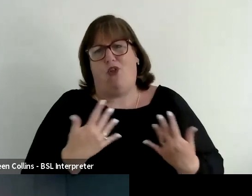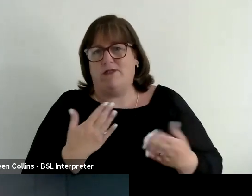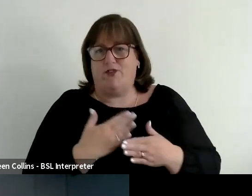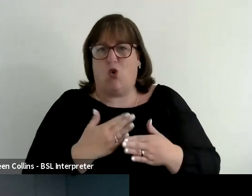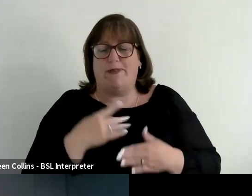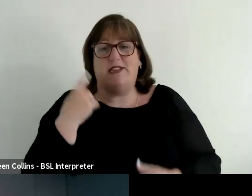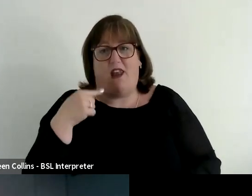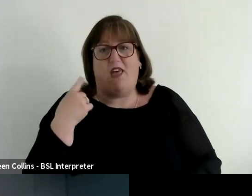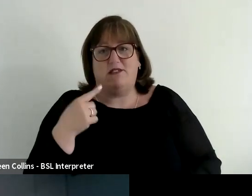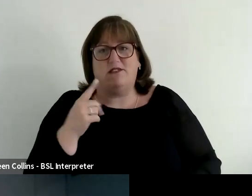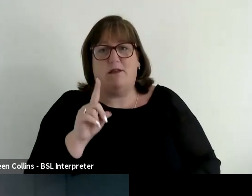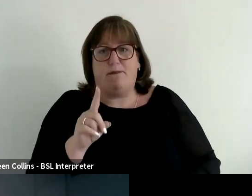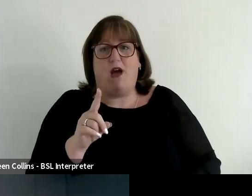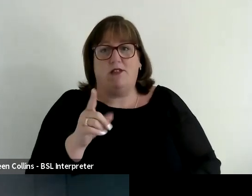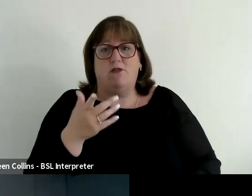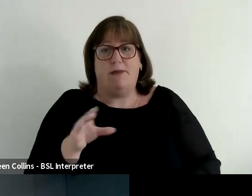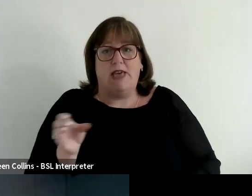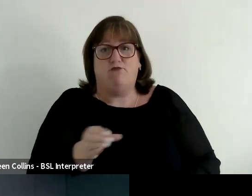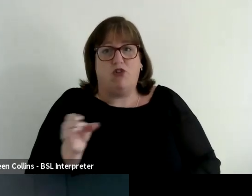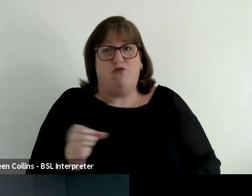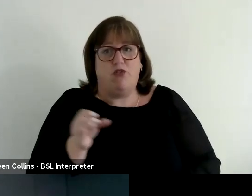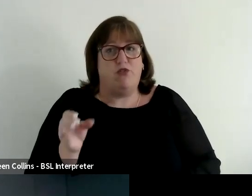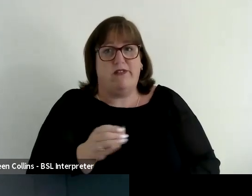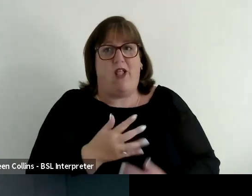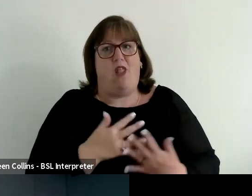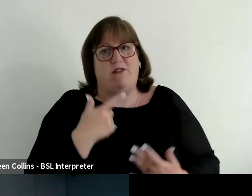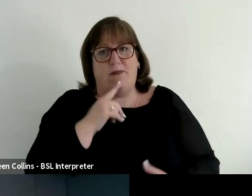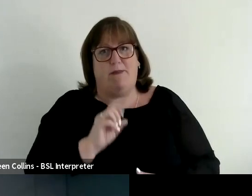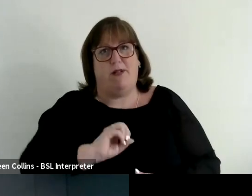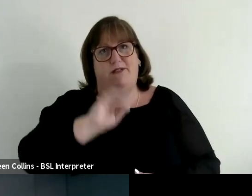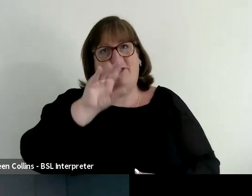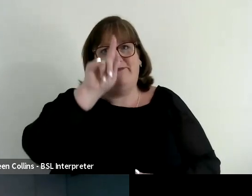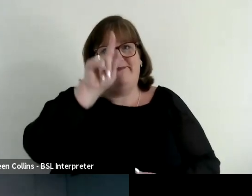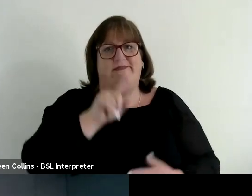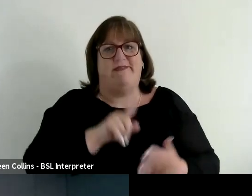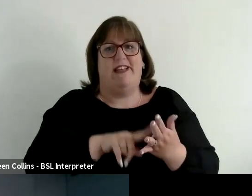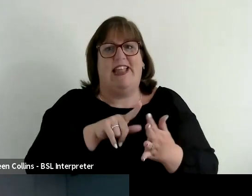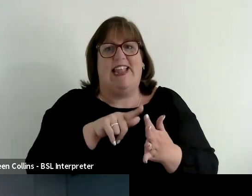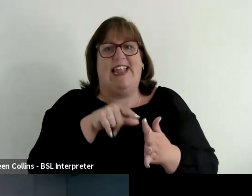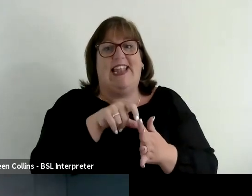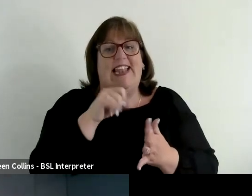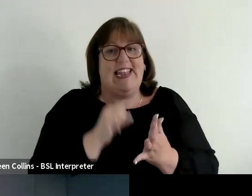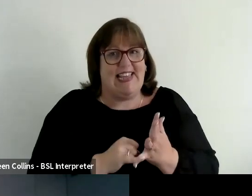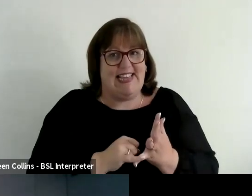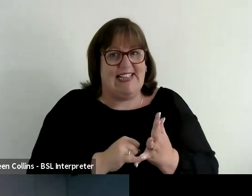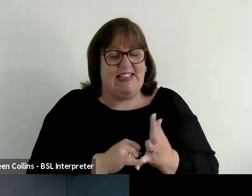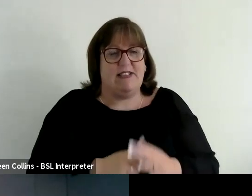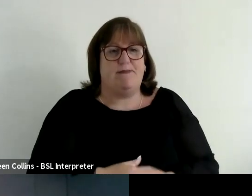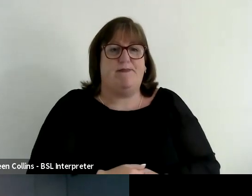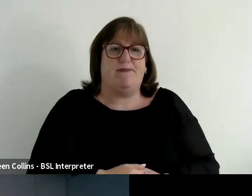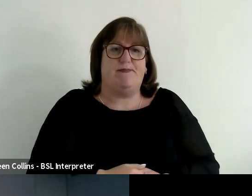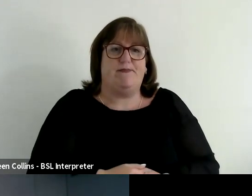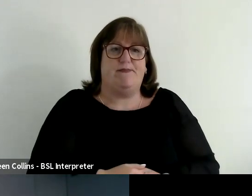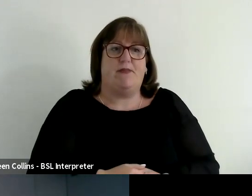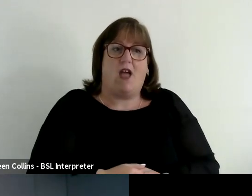but we've done a lot of recruitment for Leeds in the last 2 years. Yeah, that's good to hear. And since COVID, are you finding that some of the